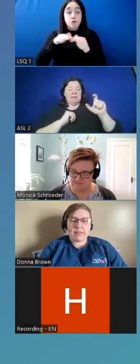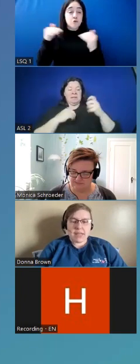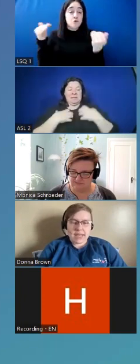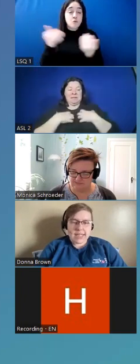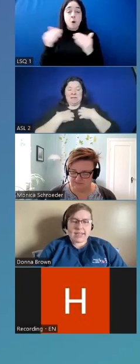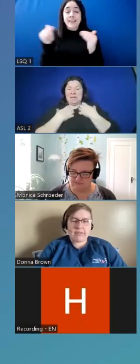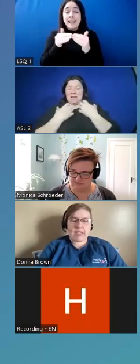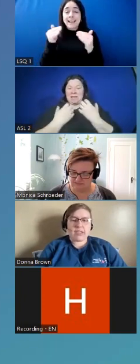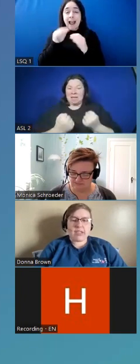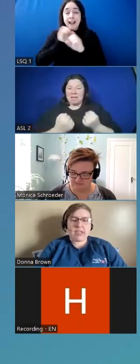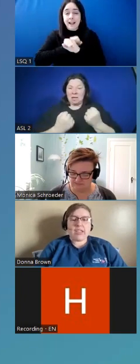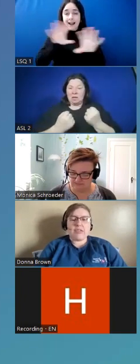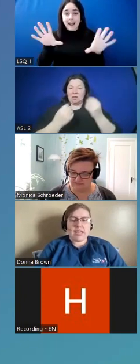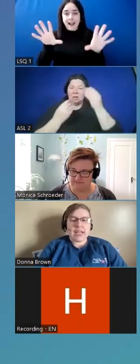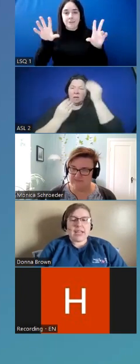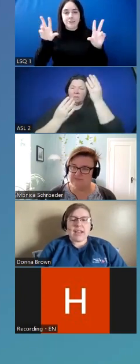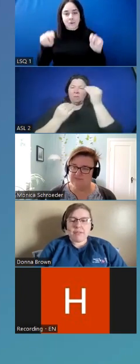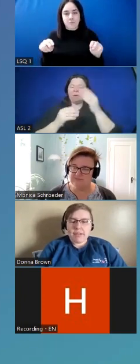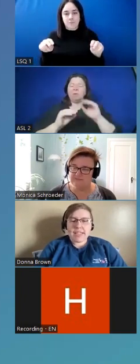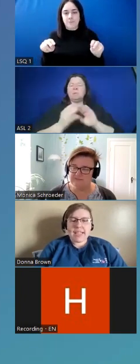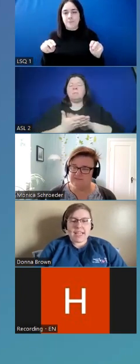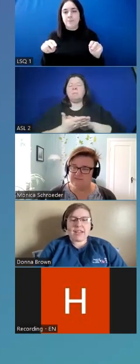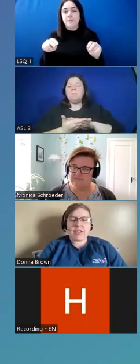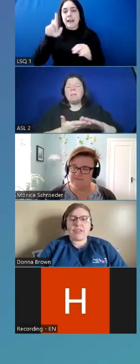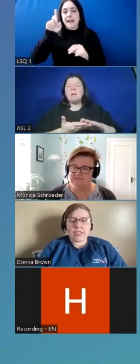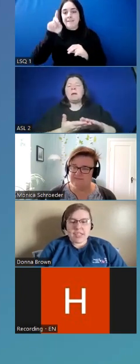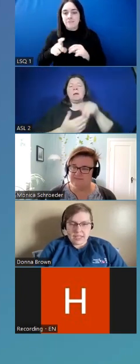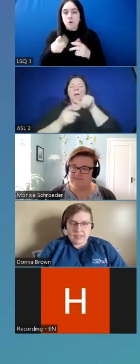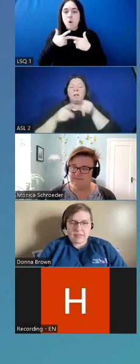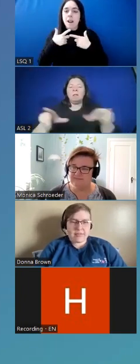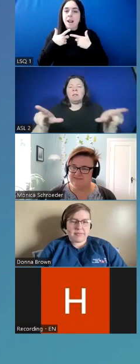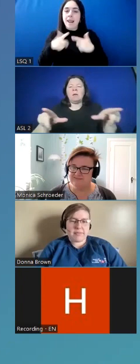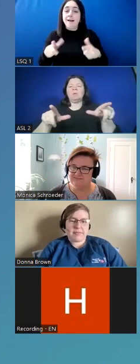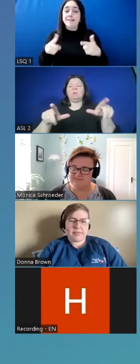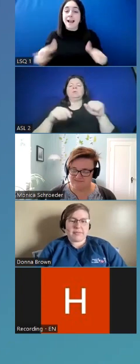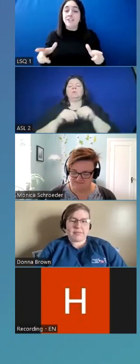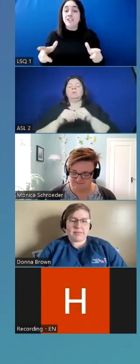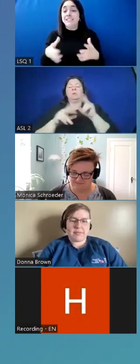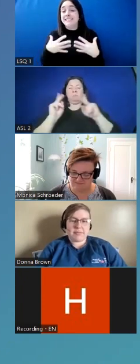information in plain language so that everyone can understand it.